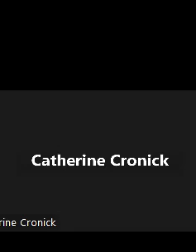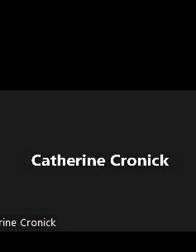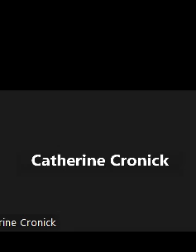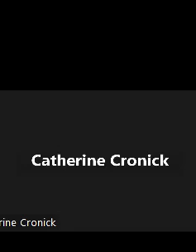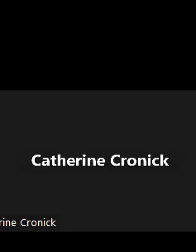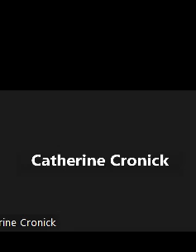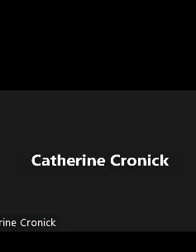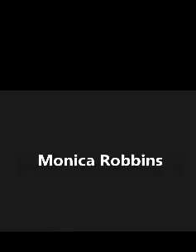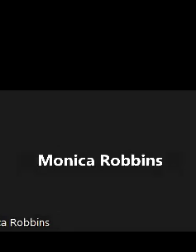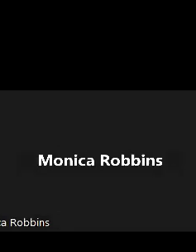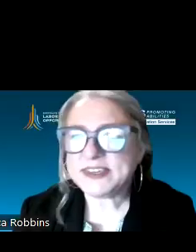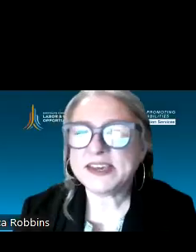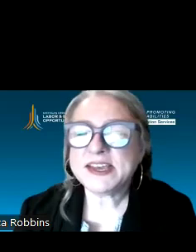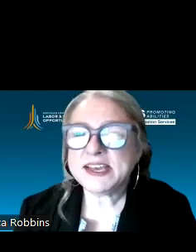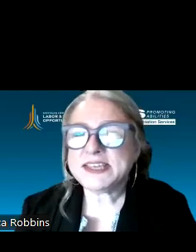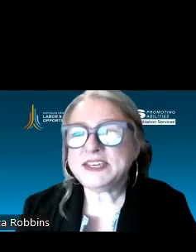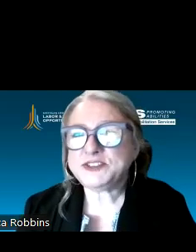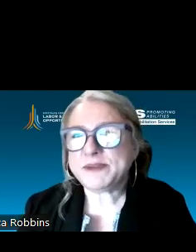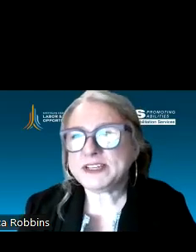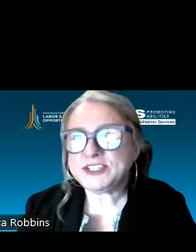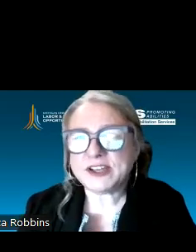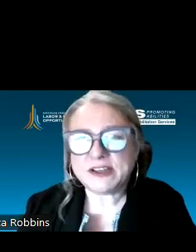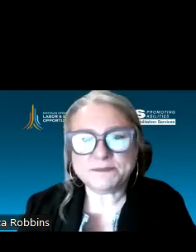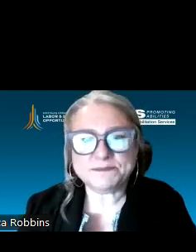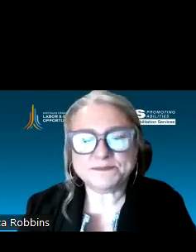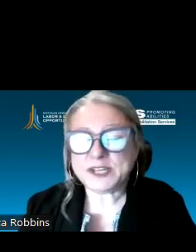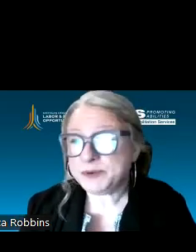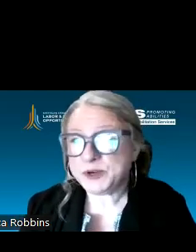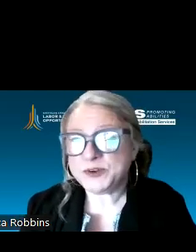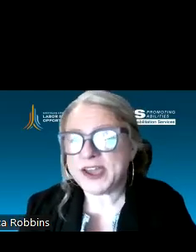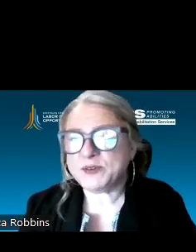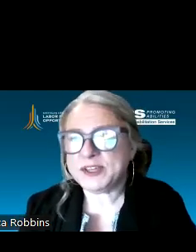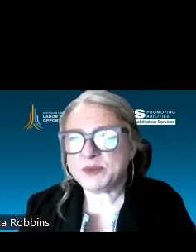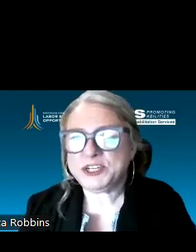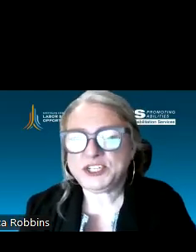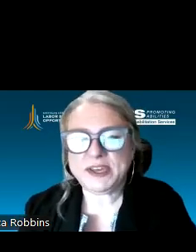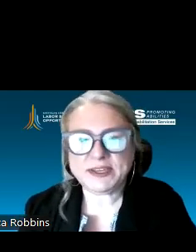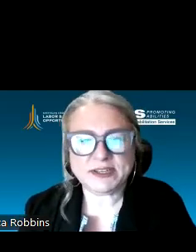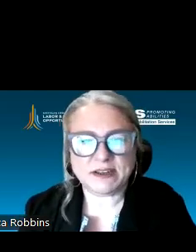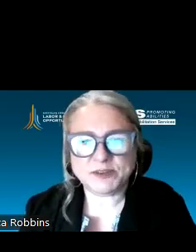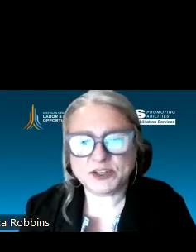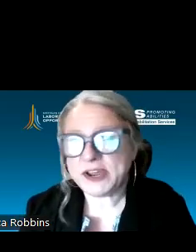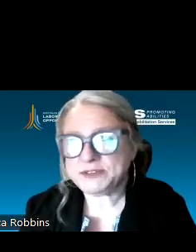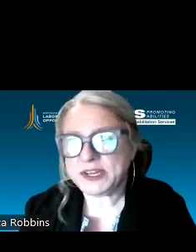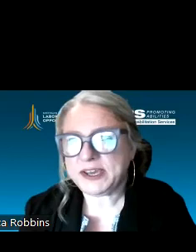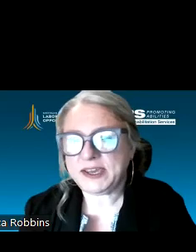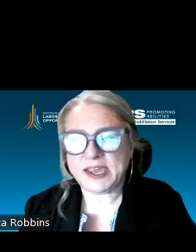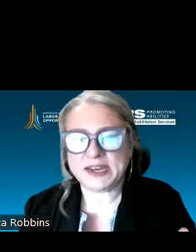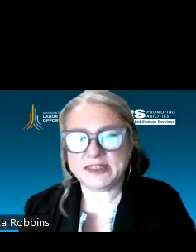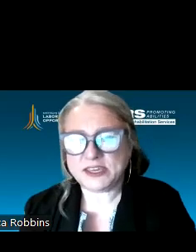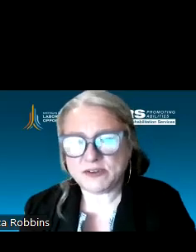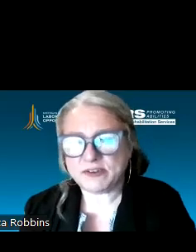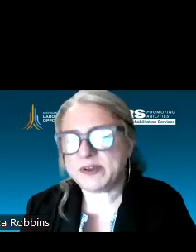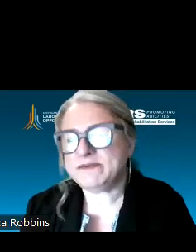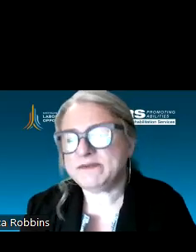you. Thank you, Kathy. Thank you so much, Dr. Bogue. I really appreciate your time today.